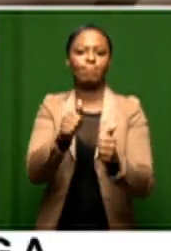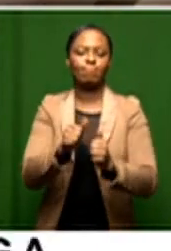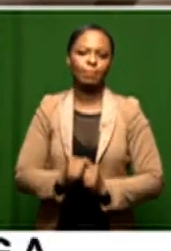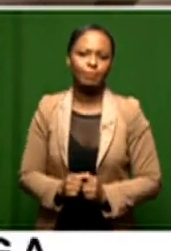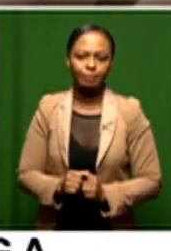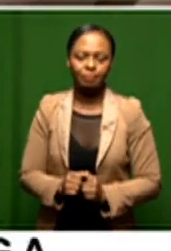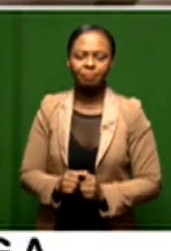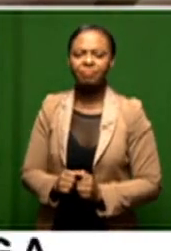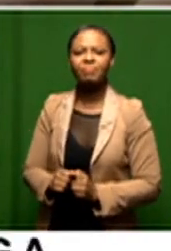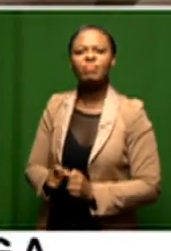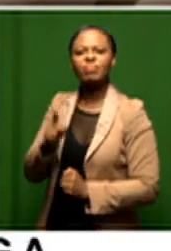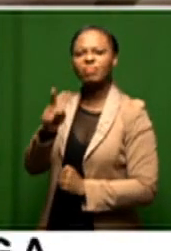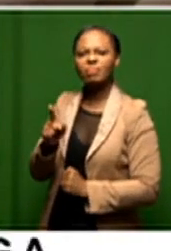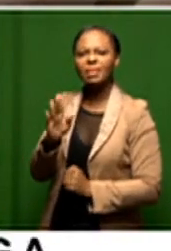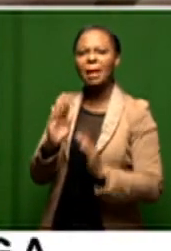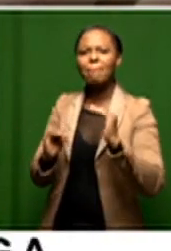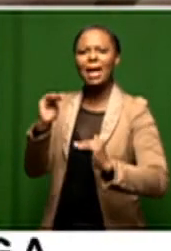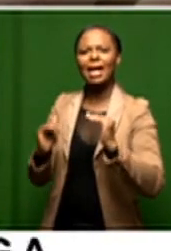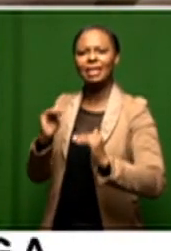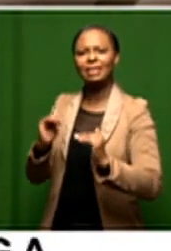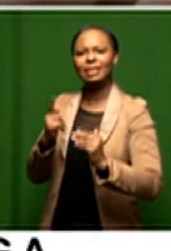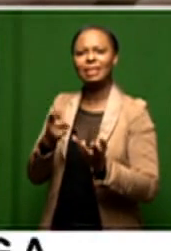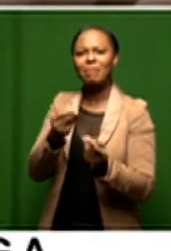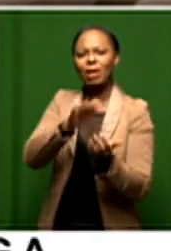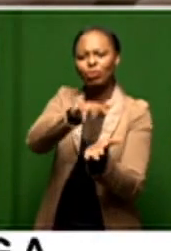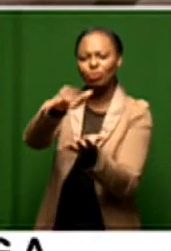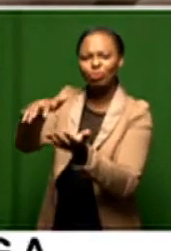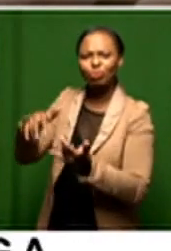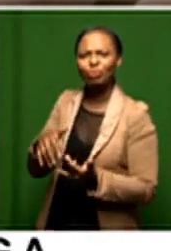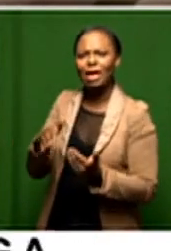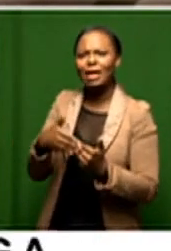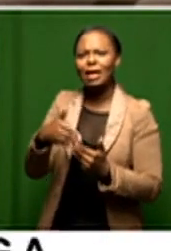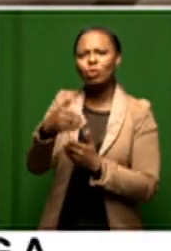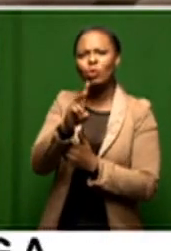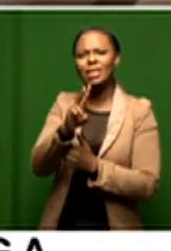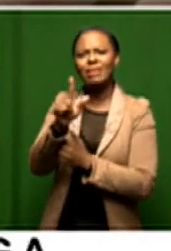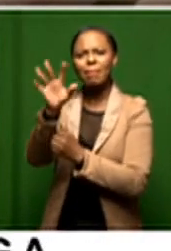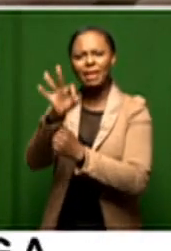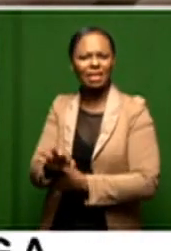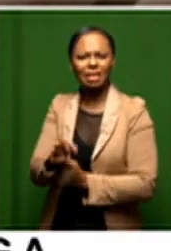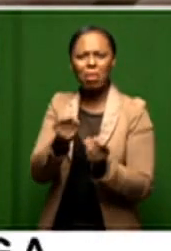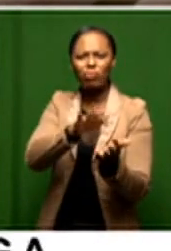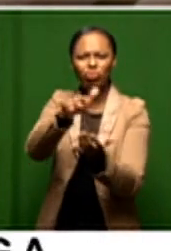So how exactly will the balance of that fund be raised, that next 27%?